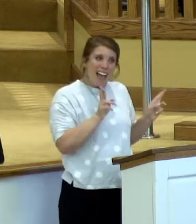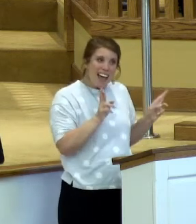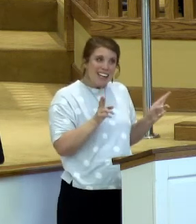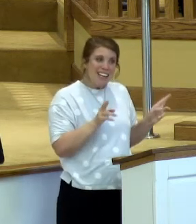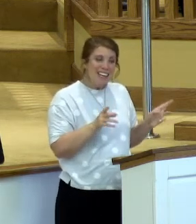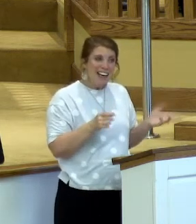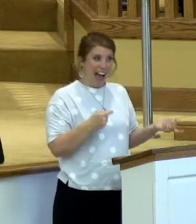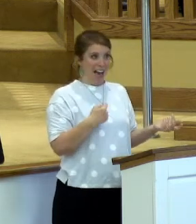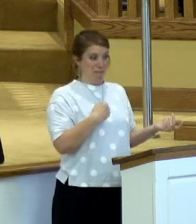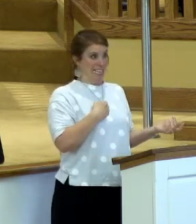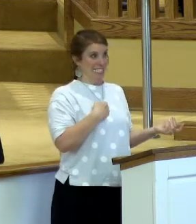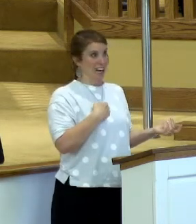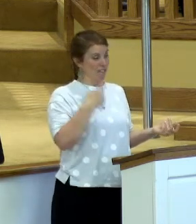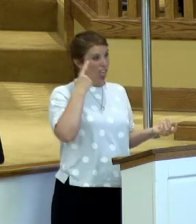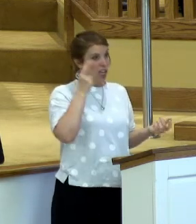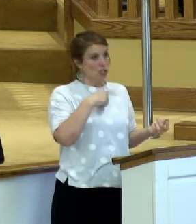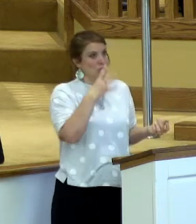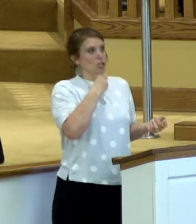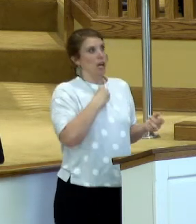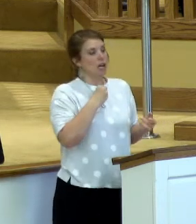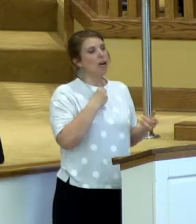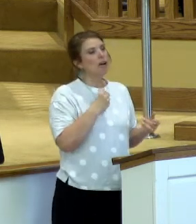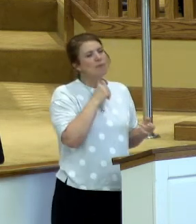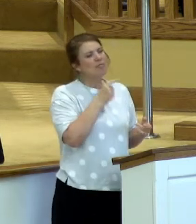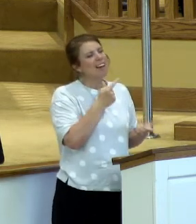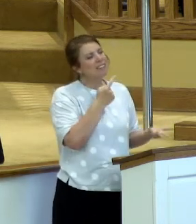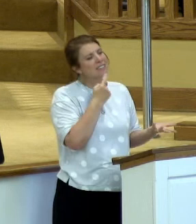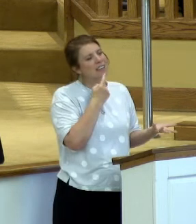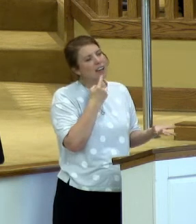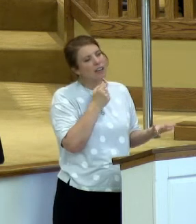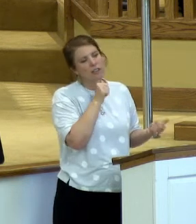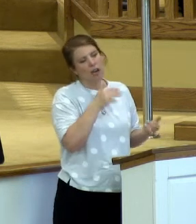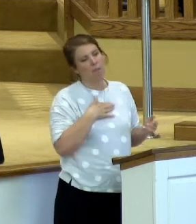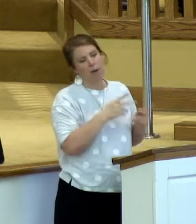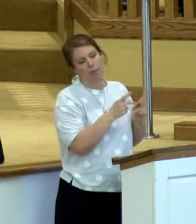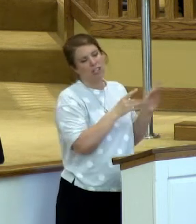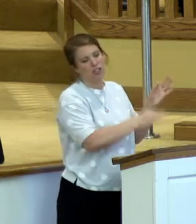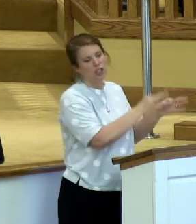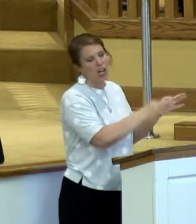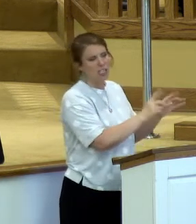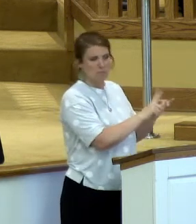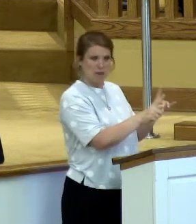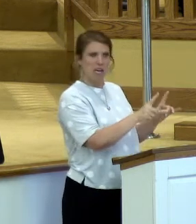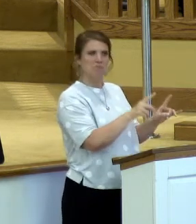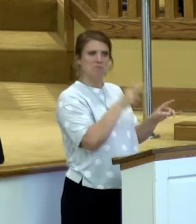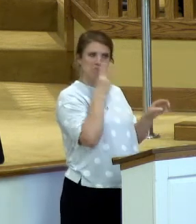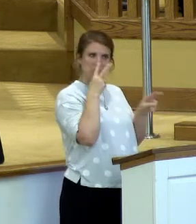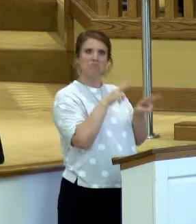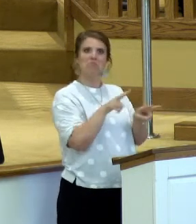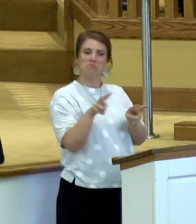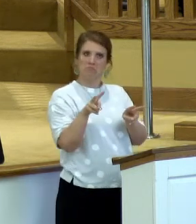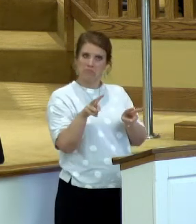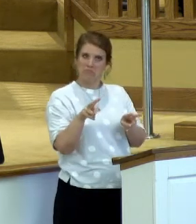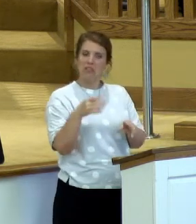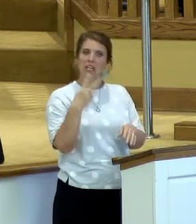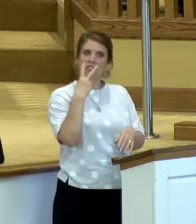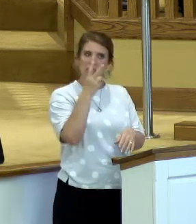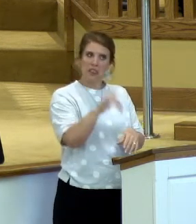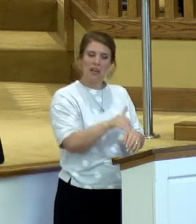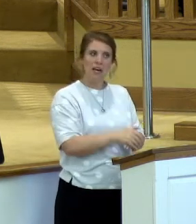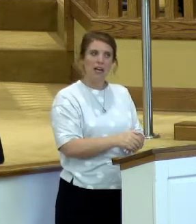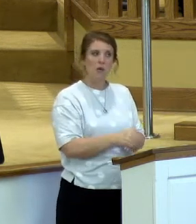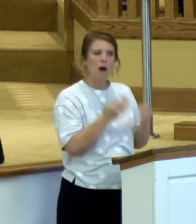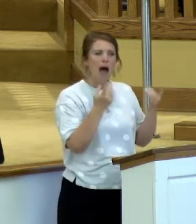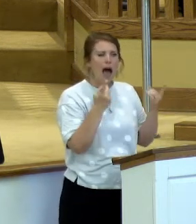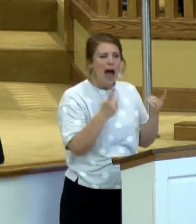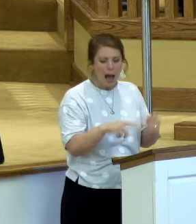thought you should have shut up 30 minutes ago. And I'm a preacher, right? And I'm not saying that. It's not my place to judge, but I've observed that. I've been around a long time. What